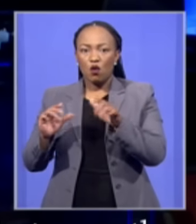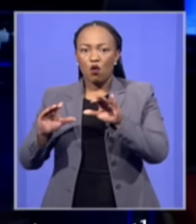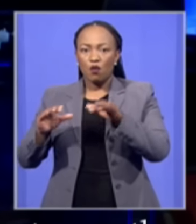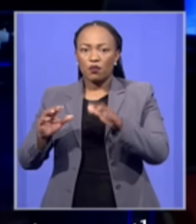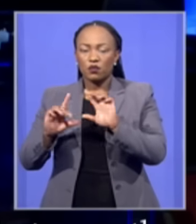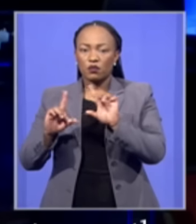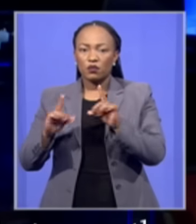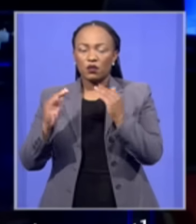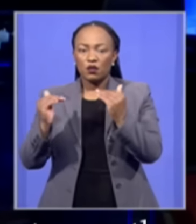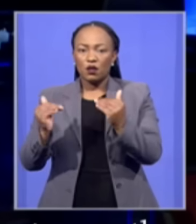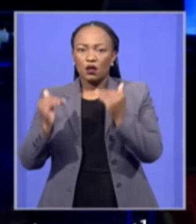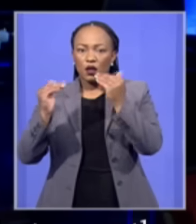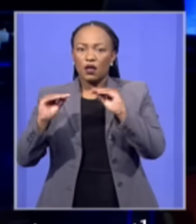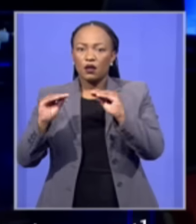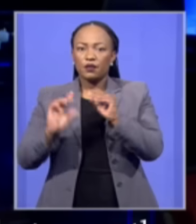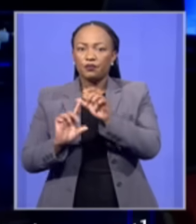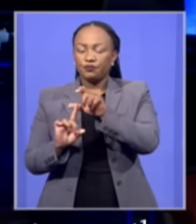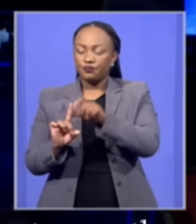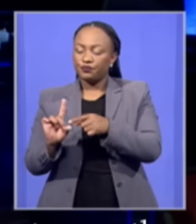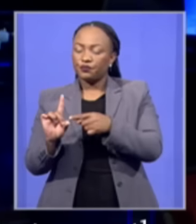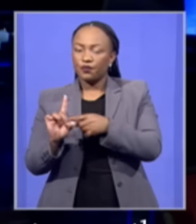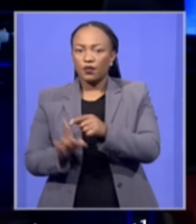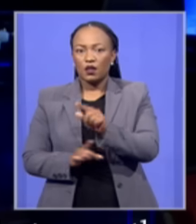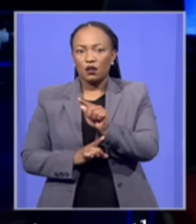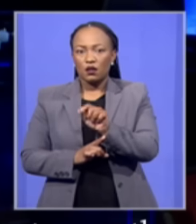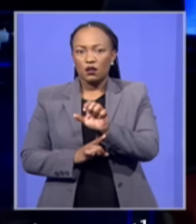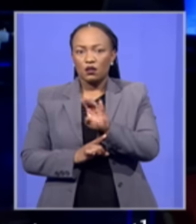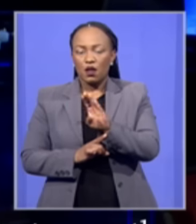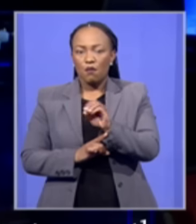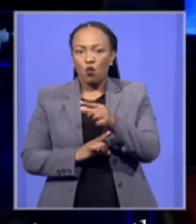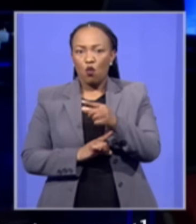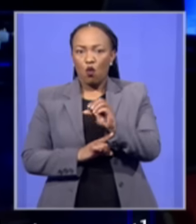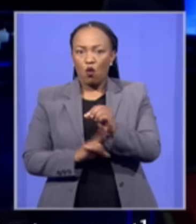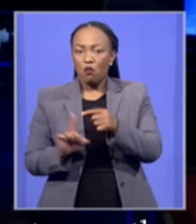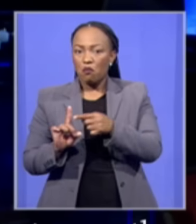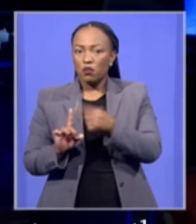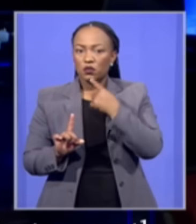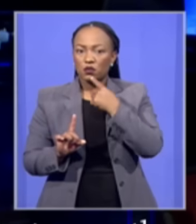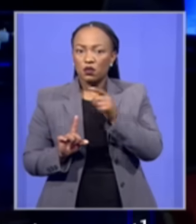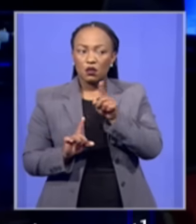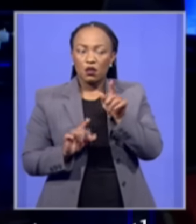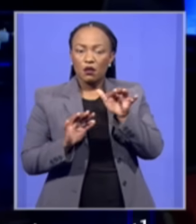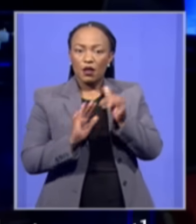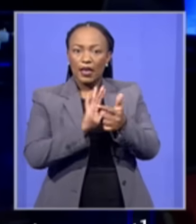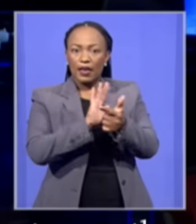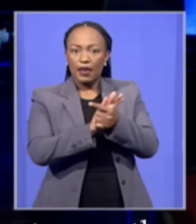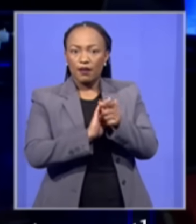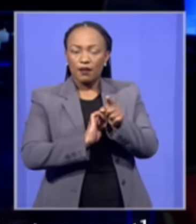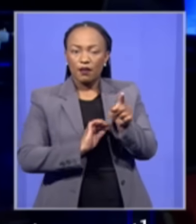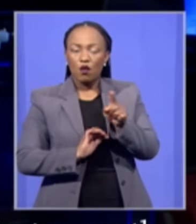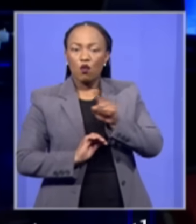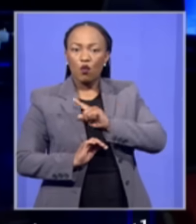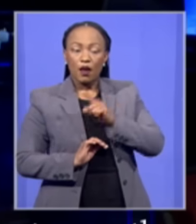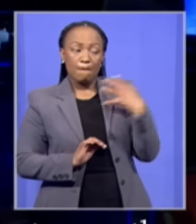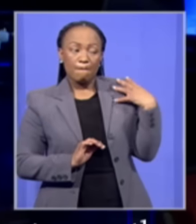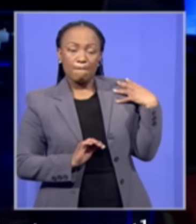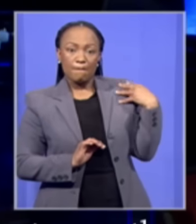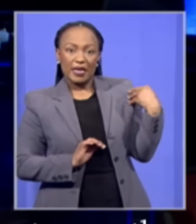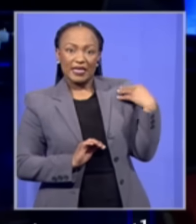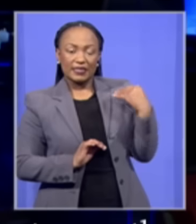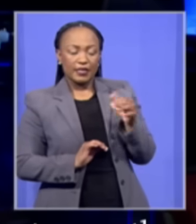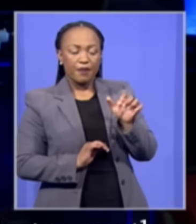le kwetliso Tebogo Letsie o re parlamente e tla buisana le baemetsi ba yona ba molao ha eba letona la lefapha la thuto e phahameng